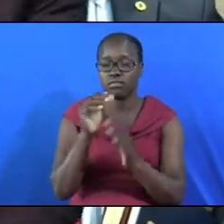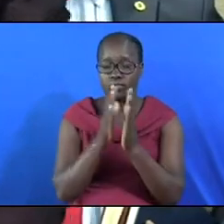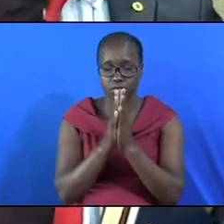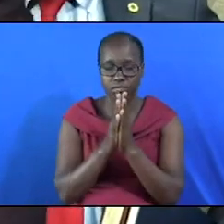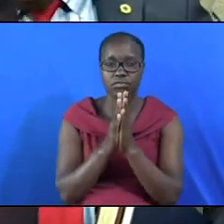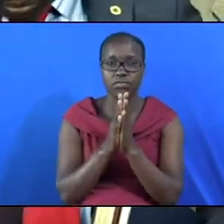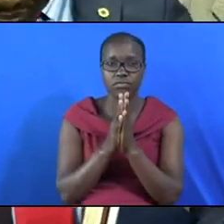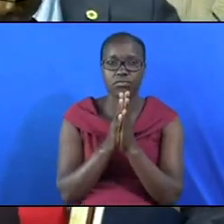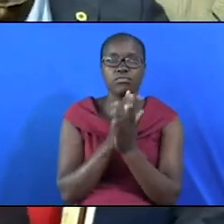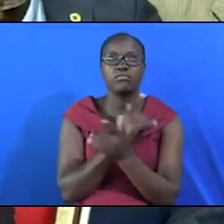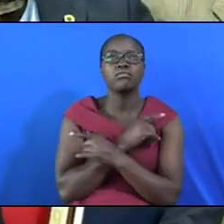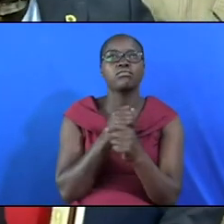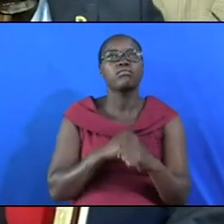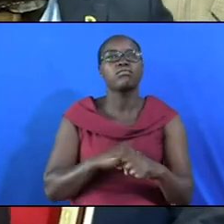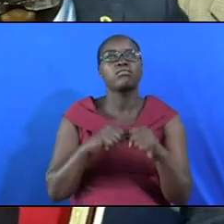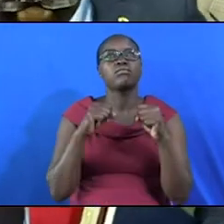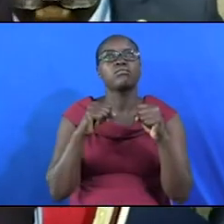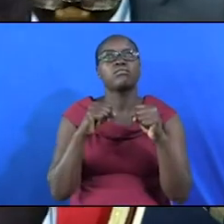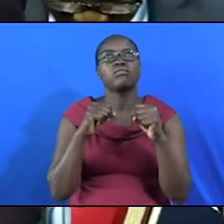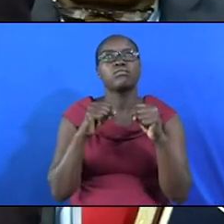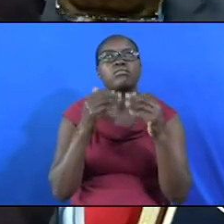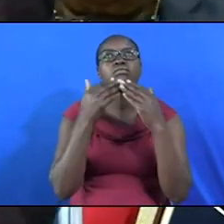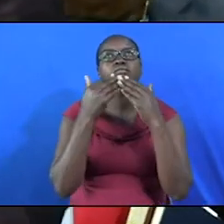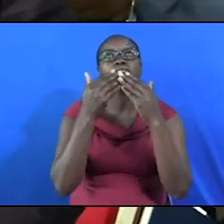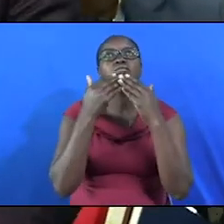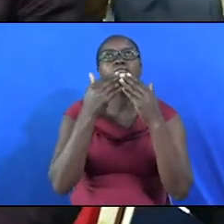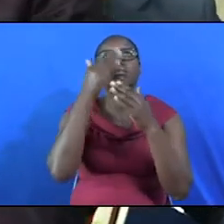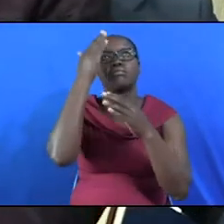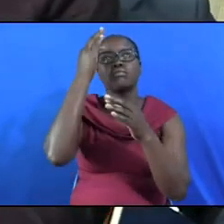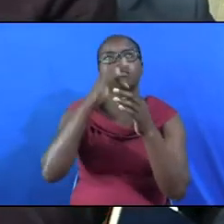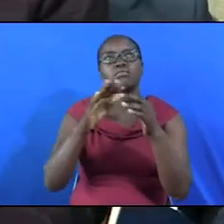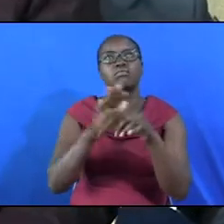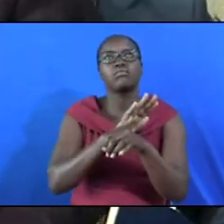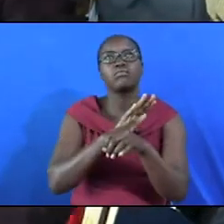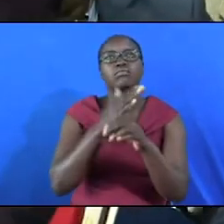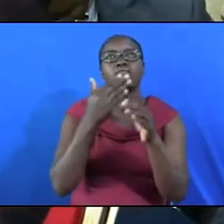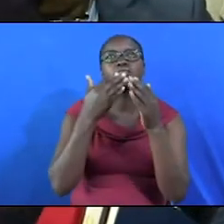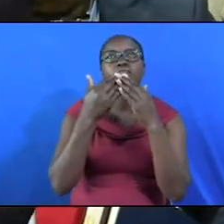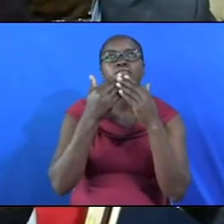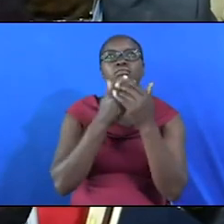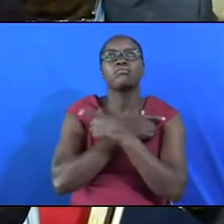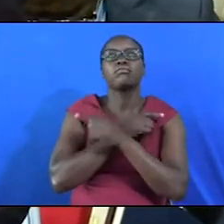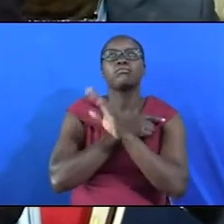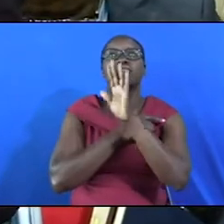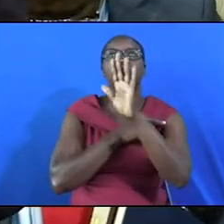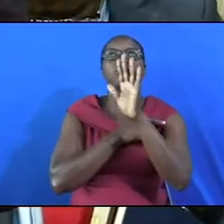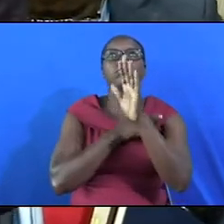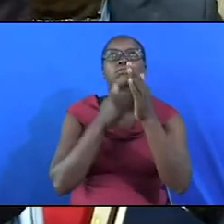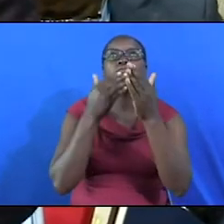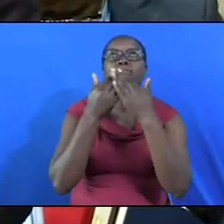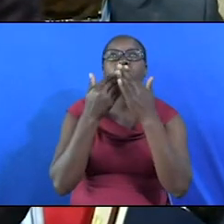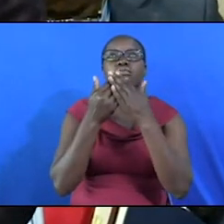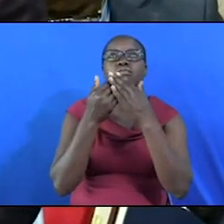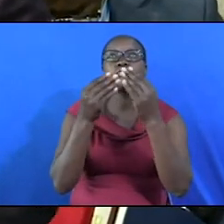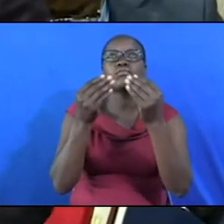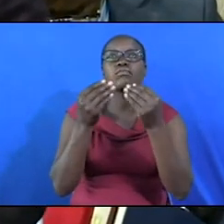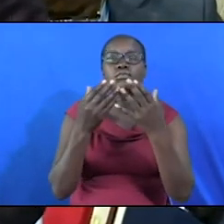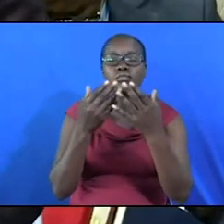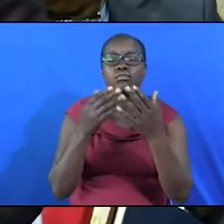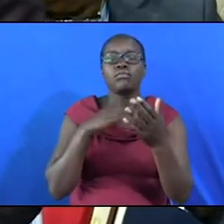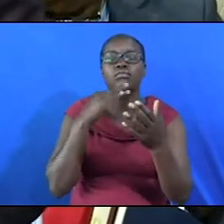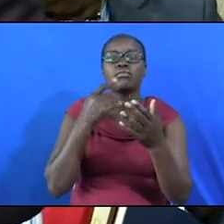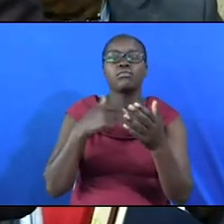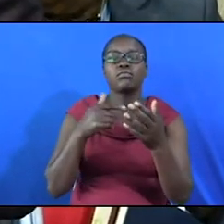pray. Loving Master, we thank you so much for thy faithfulness. We thank you for your love. We thank you for dying for us on the